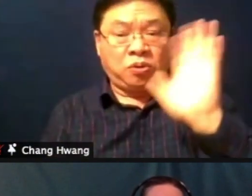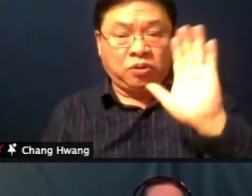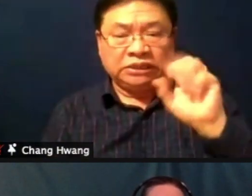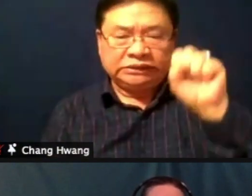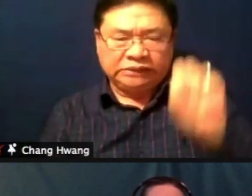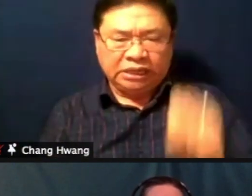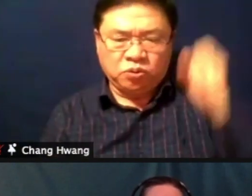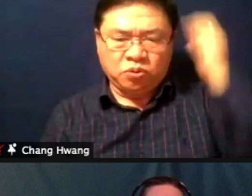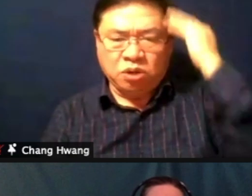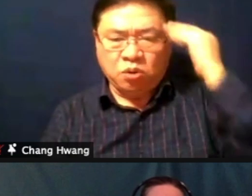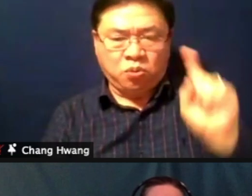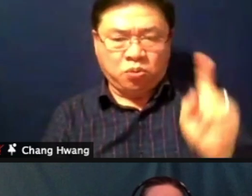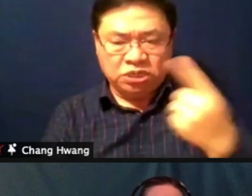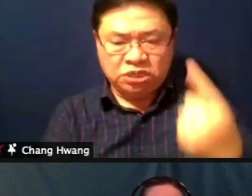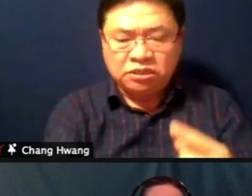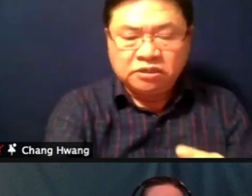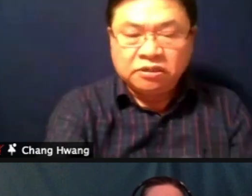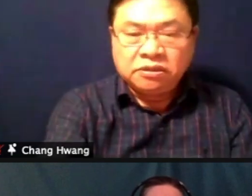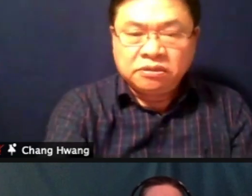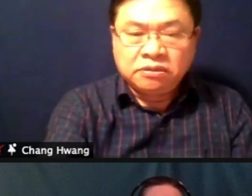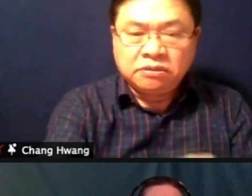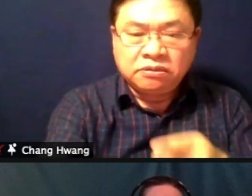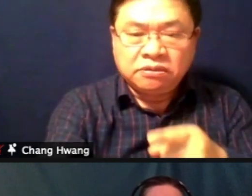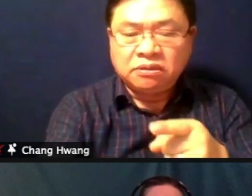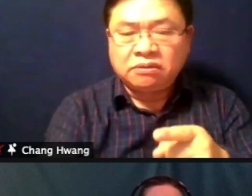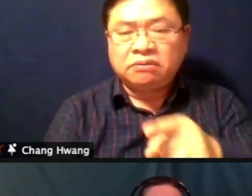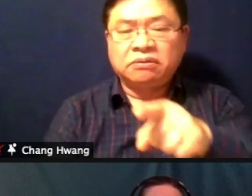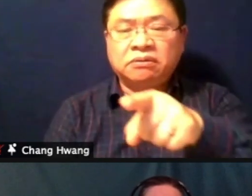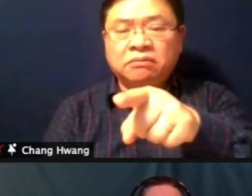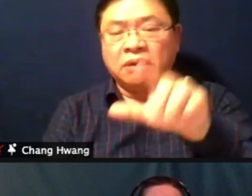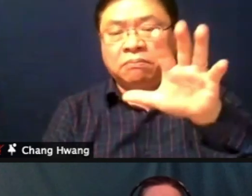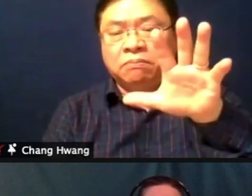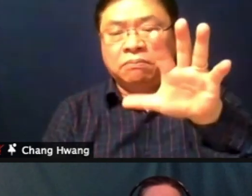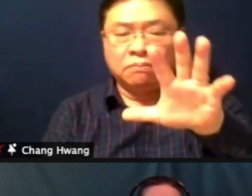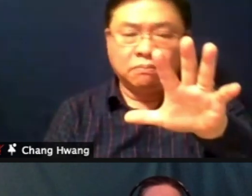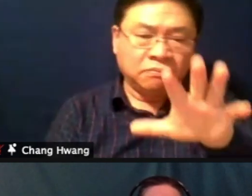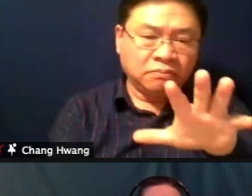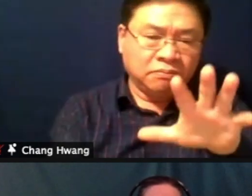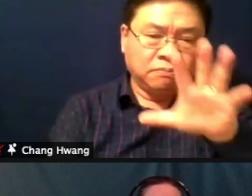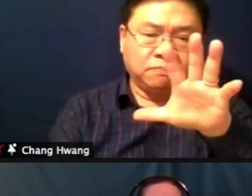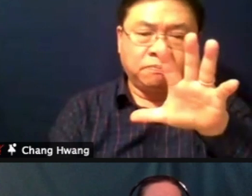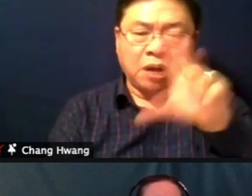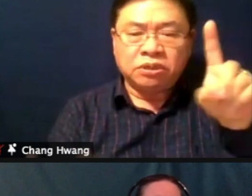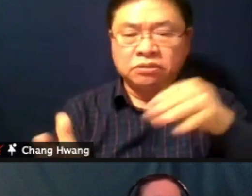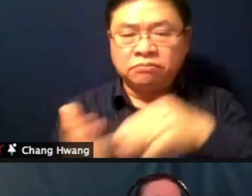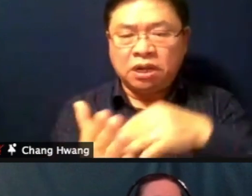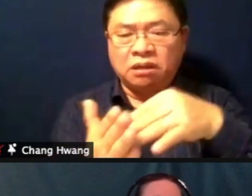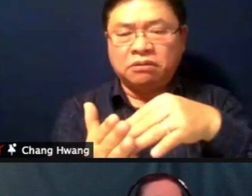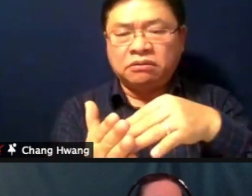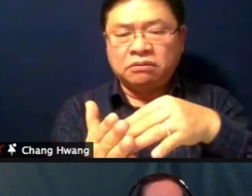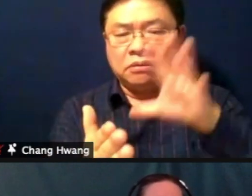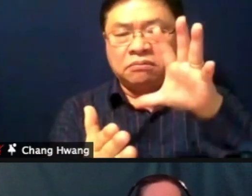As a whole, and keep in mind I'm talking about South Korea only, not North Korea. Here is a graph that shows